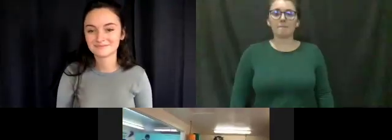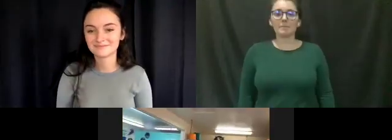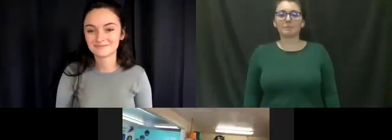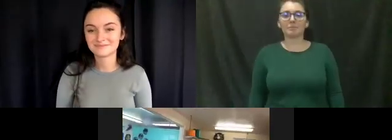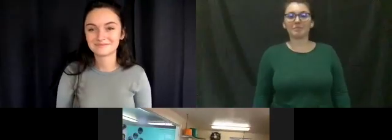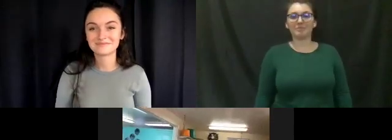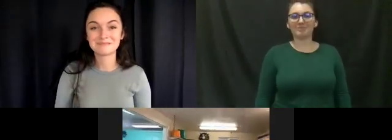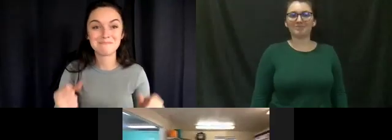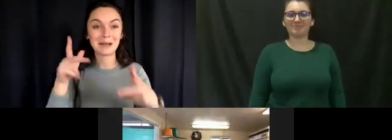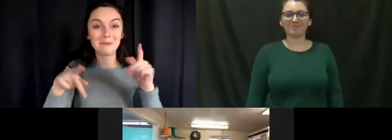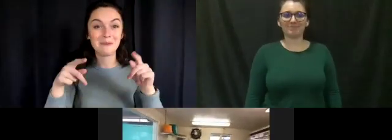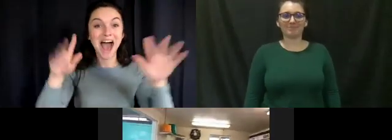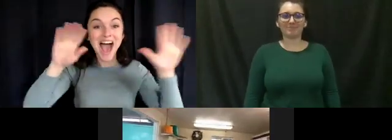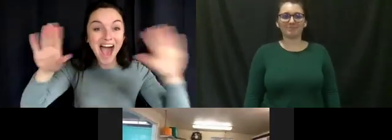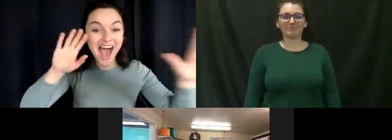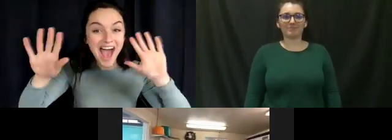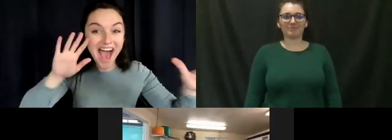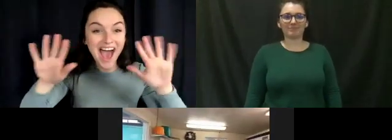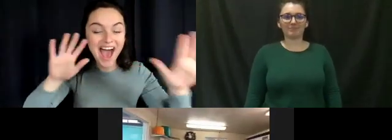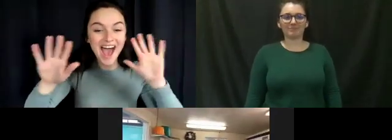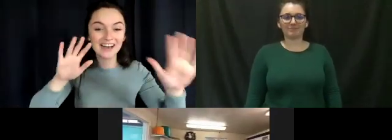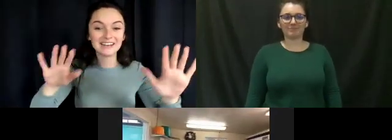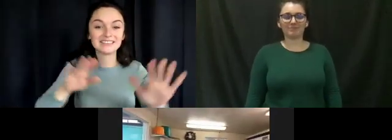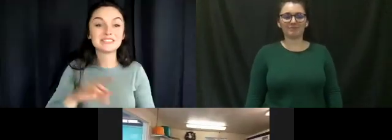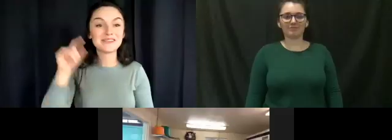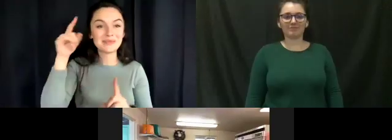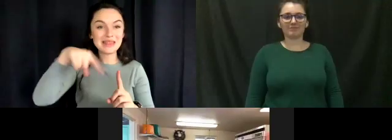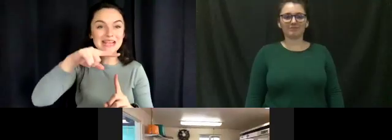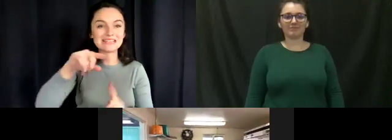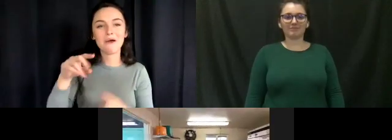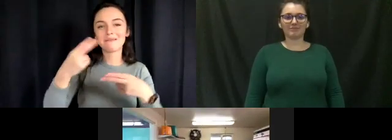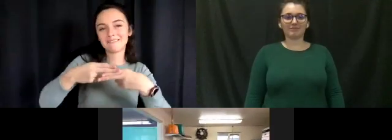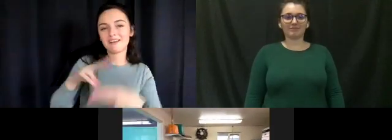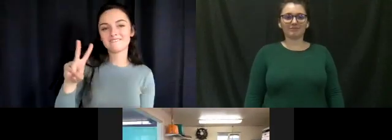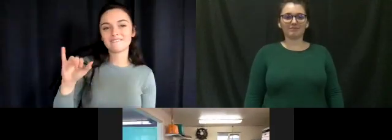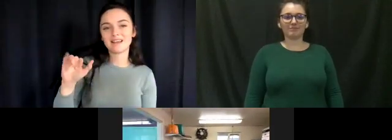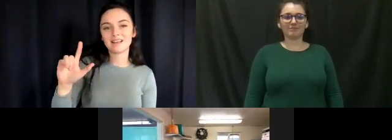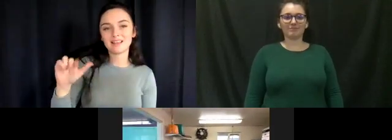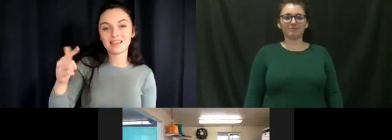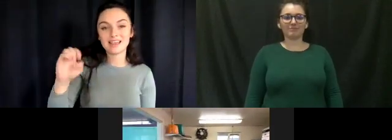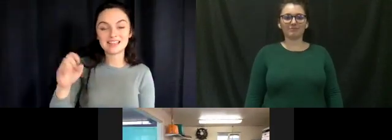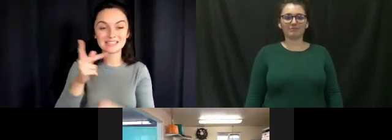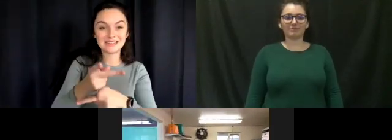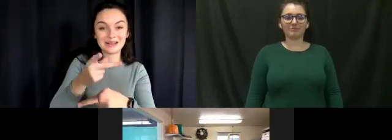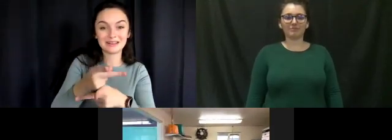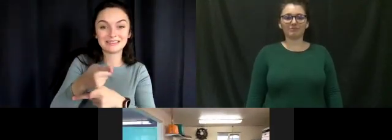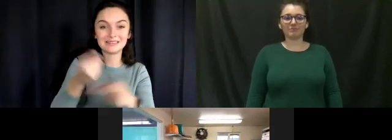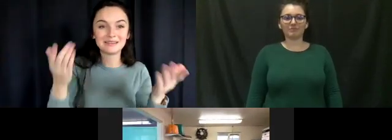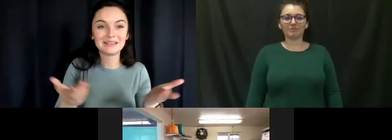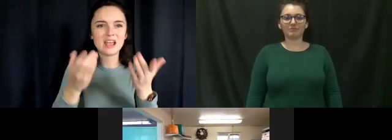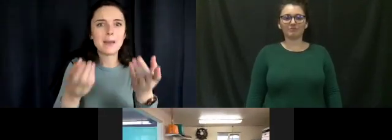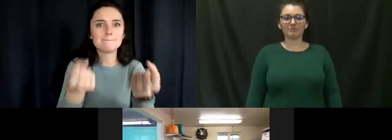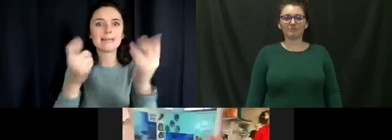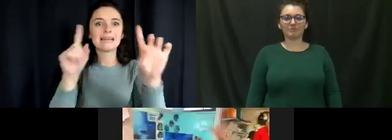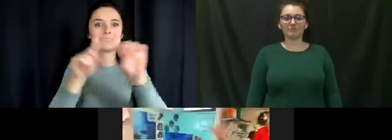These are all a bunch of our village keepers. As you might see, we're preparing a whole bunch of different diets. Now,